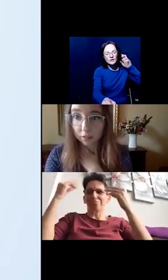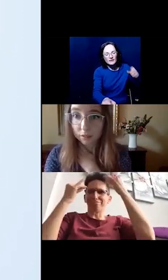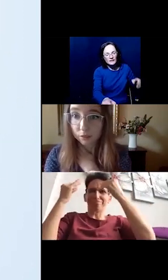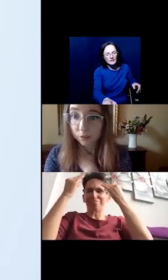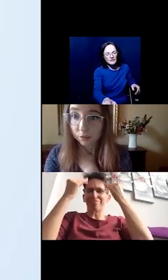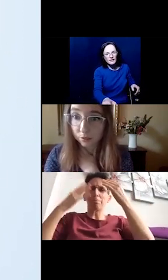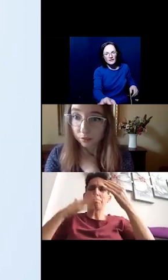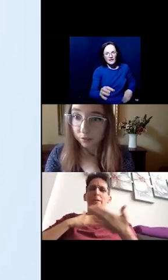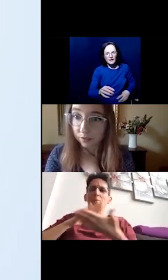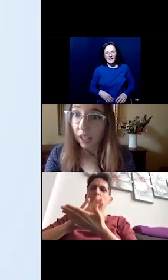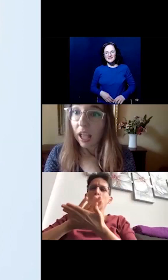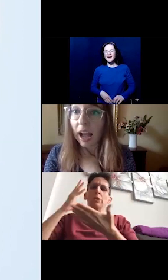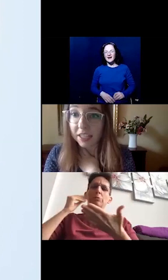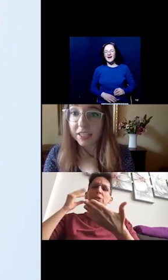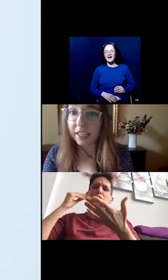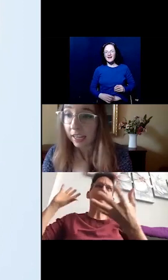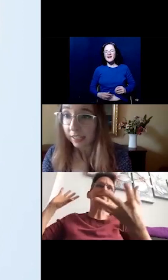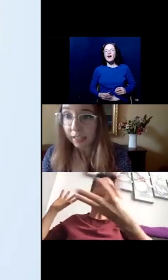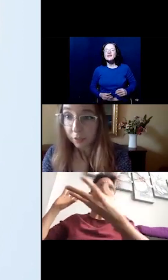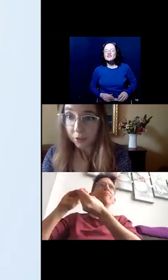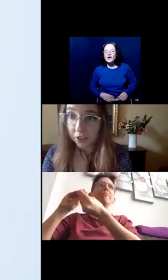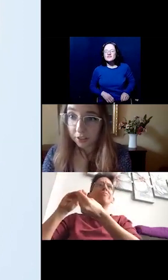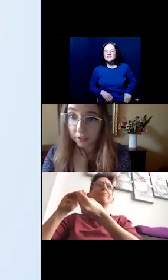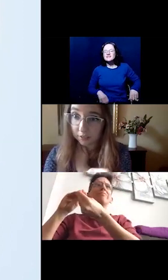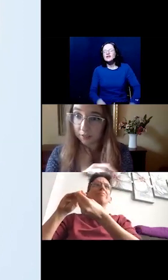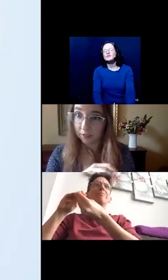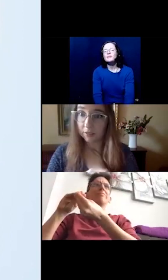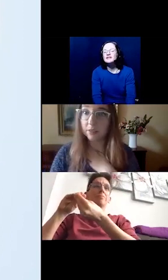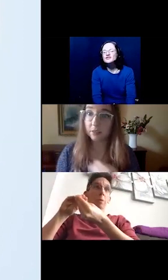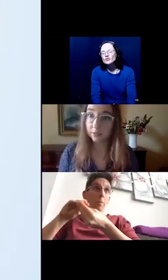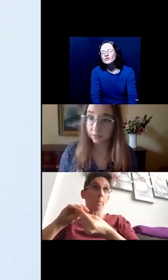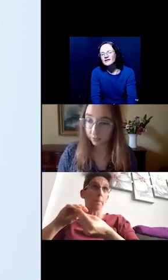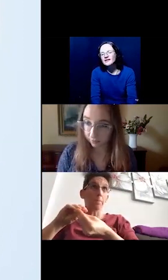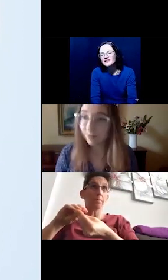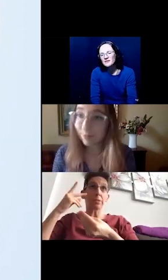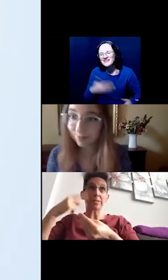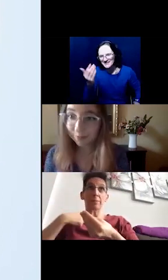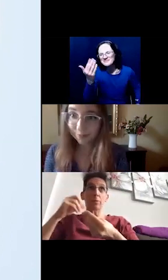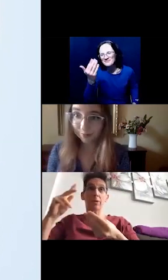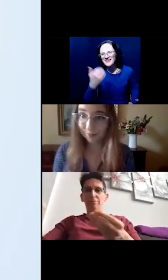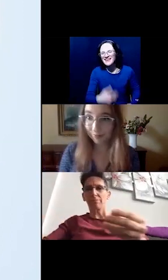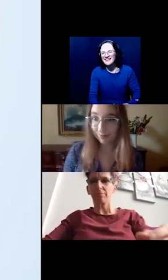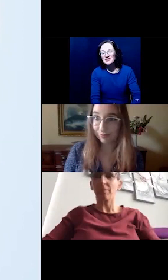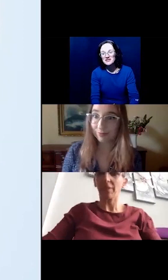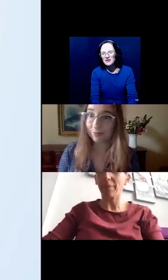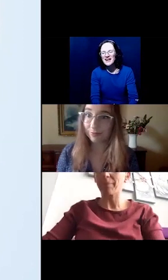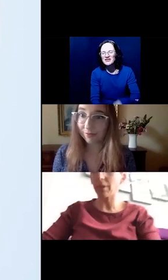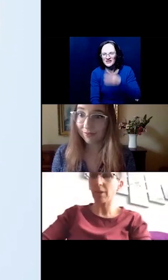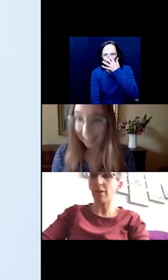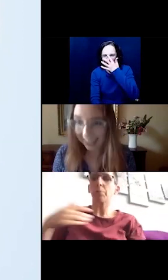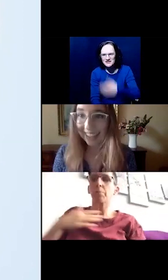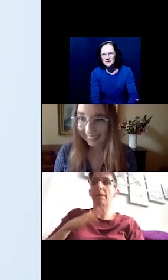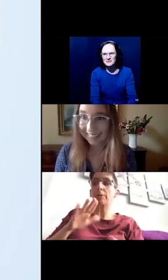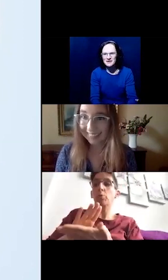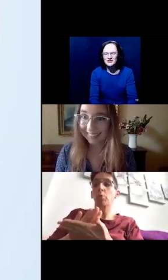Can you see the ASL interpreter? I could see the interpreter. So I'm just going to tell you about my school experience. Can you see me okay? Good.